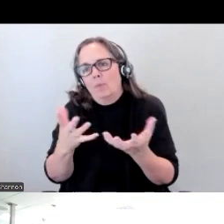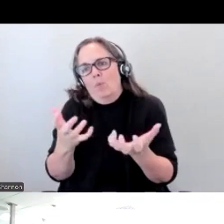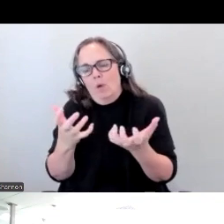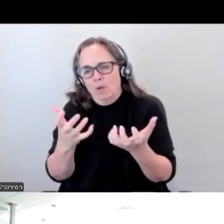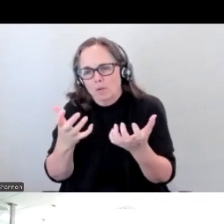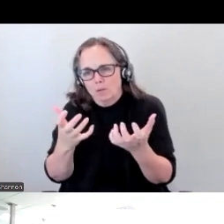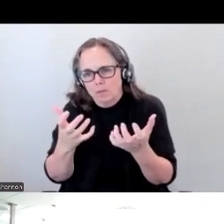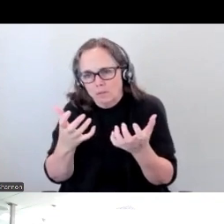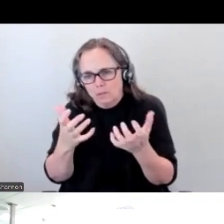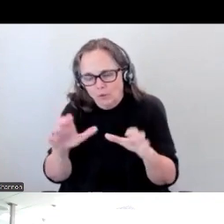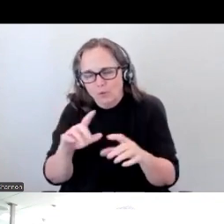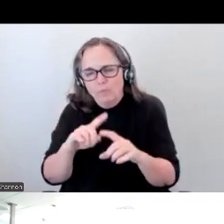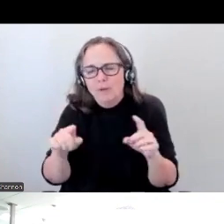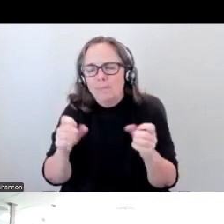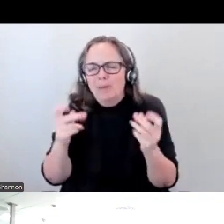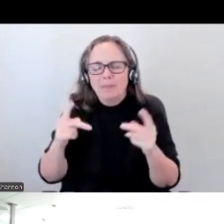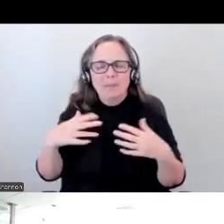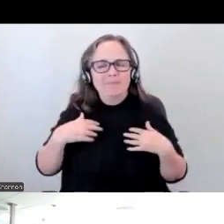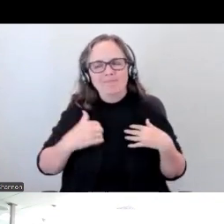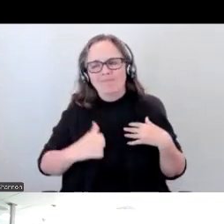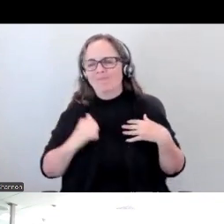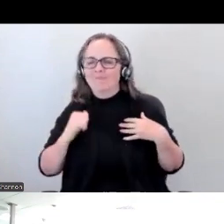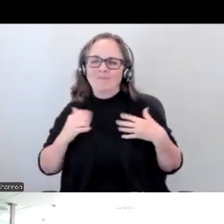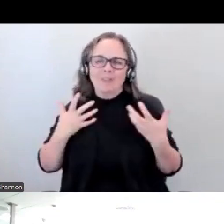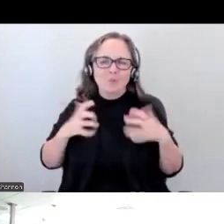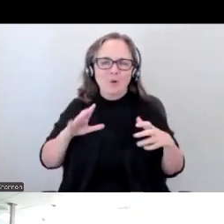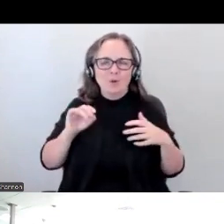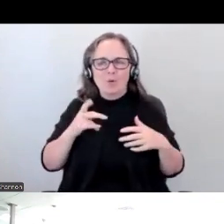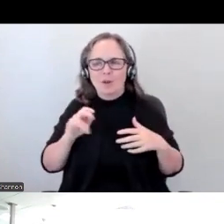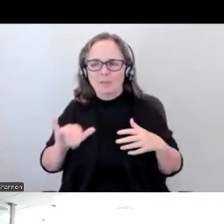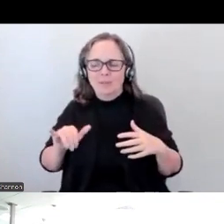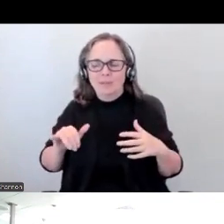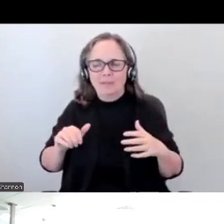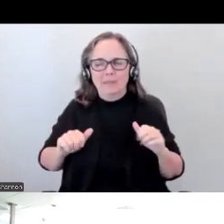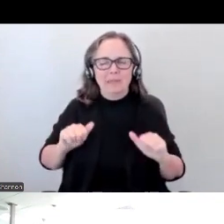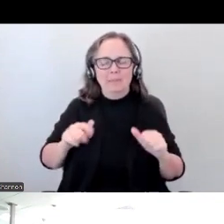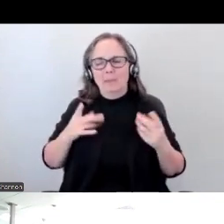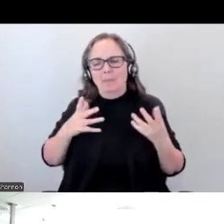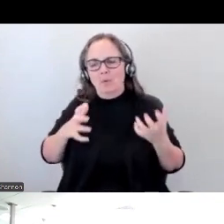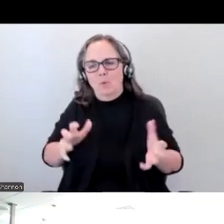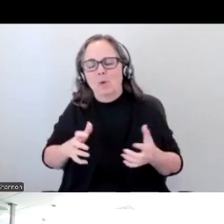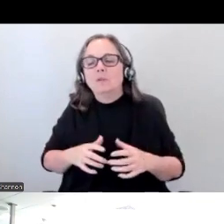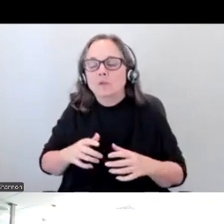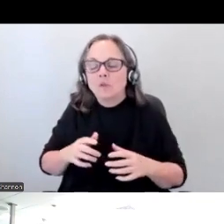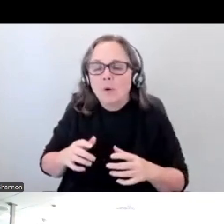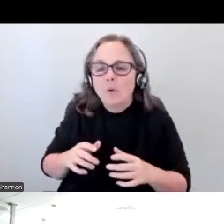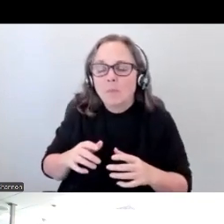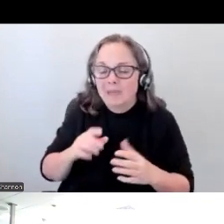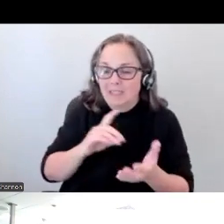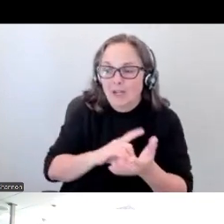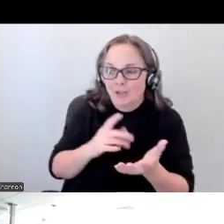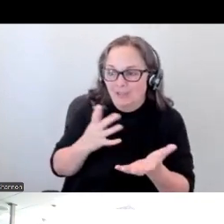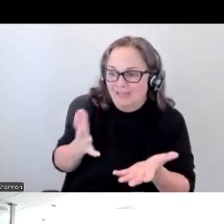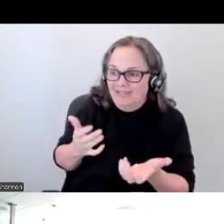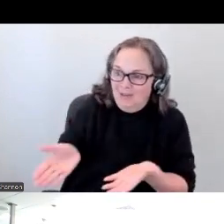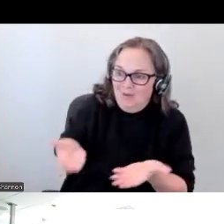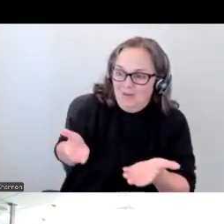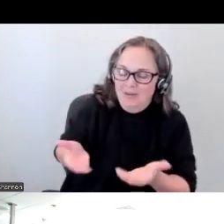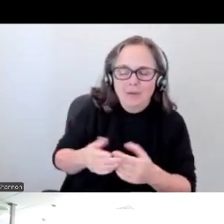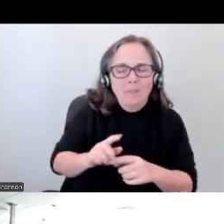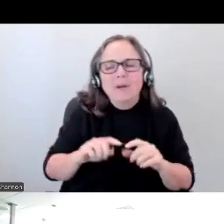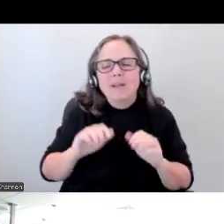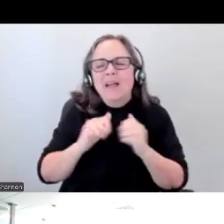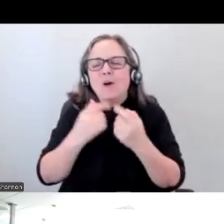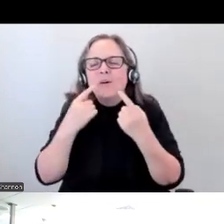as Don said, there's a lot of people that just won't get a colonoscopy. So mhm. in regards to that, I mean, how effective